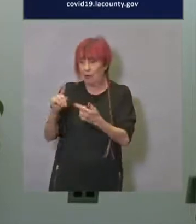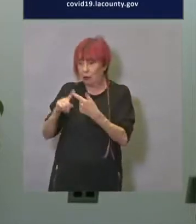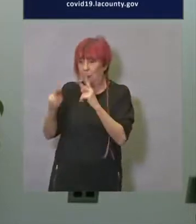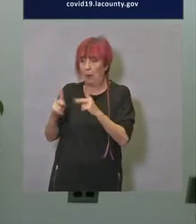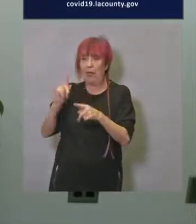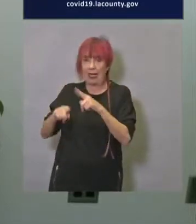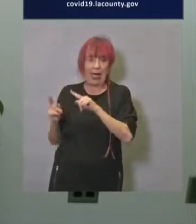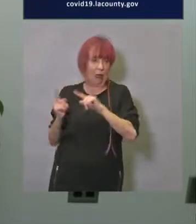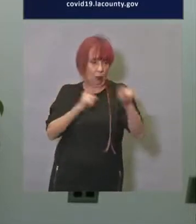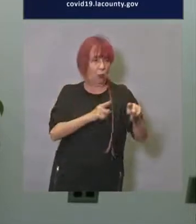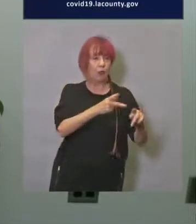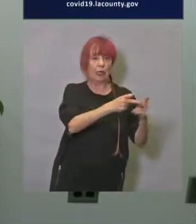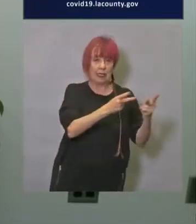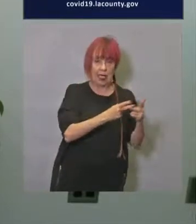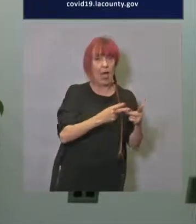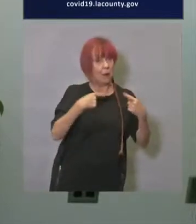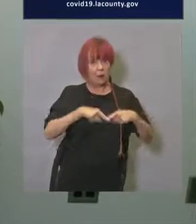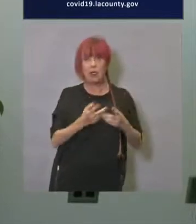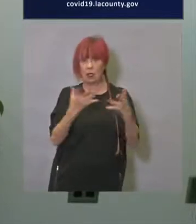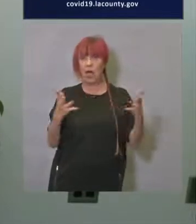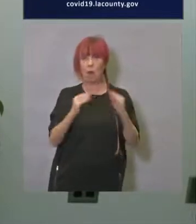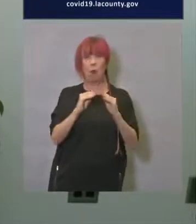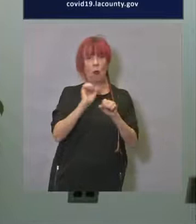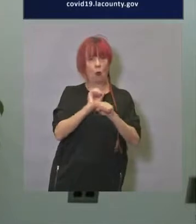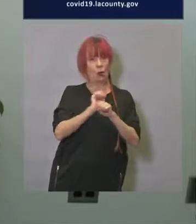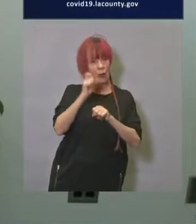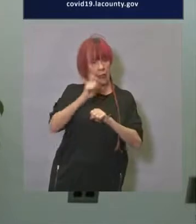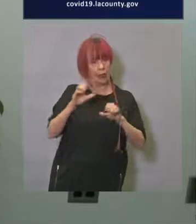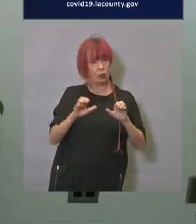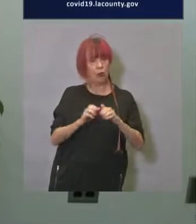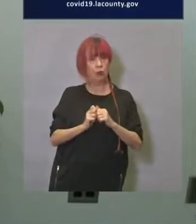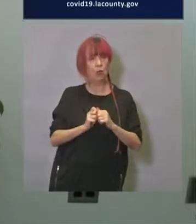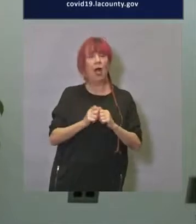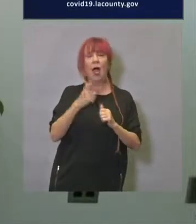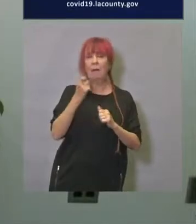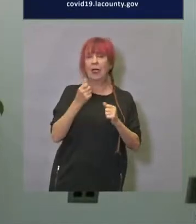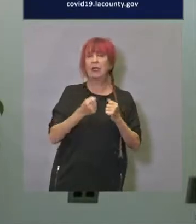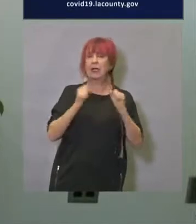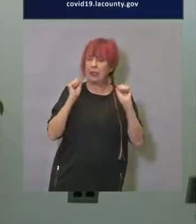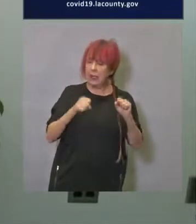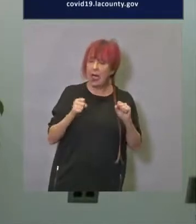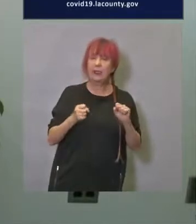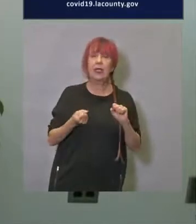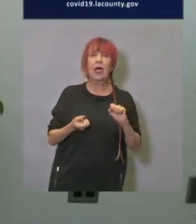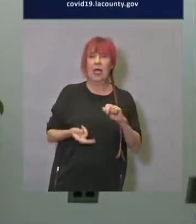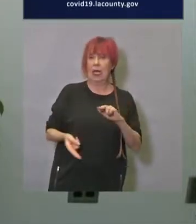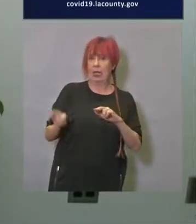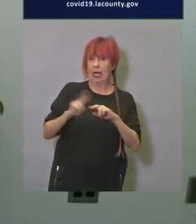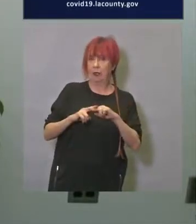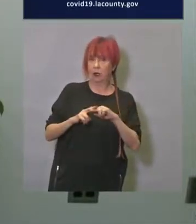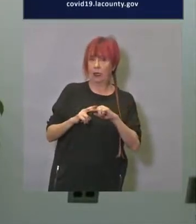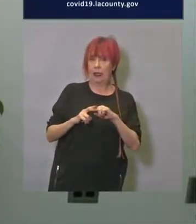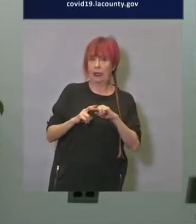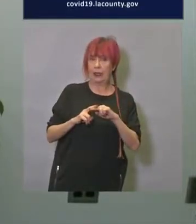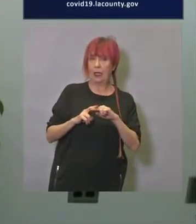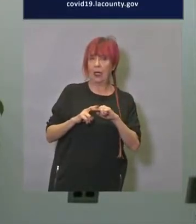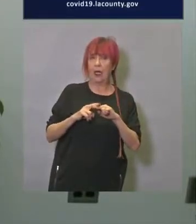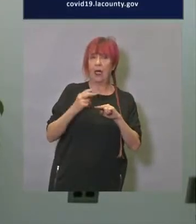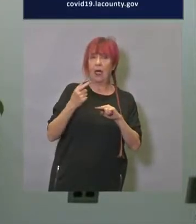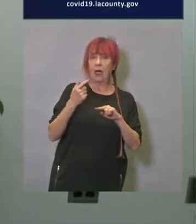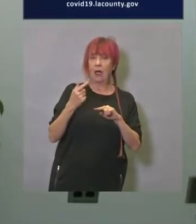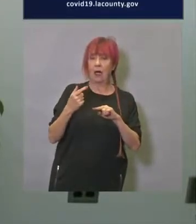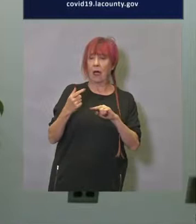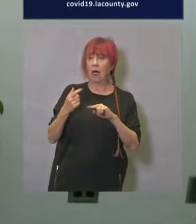need to continue to do, because as you noted, while the largest relative increases did happen in our hardest